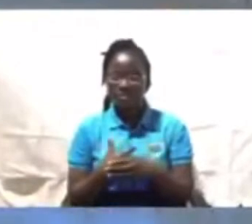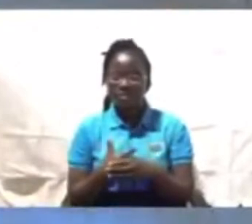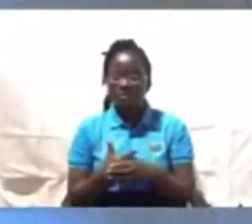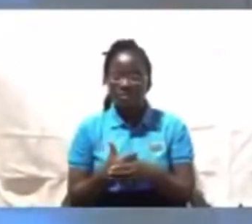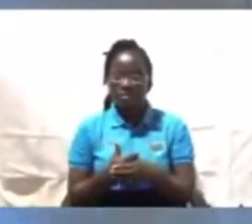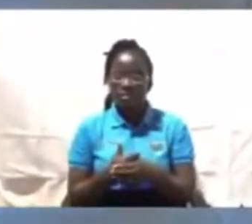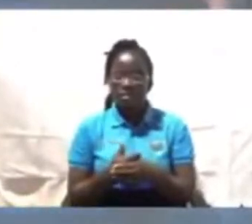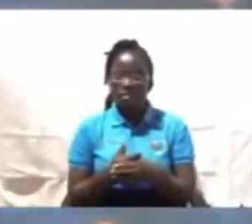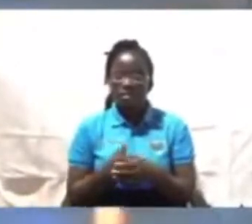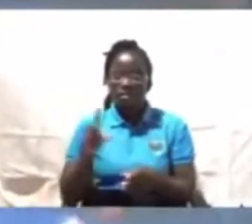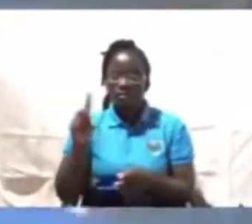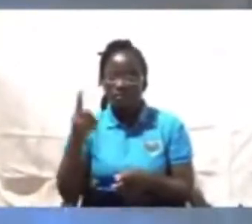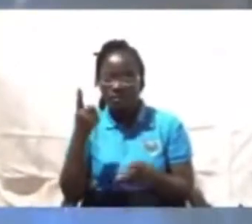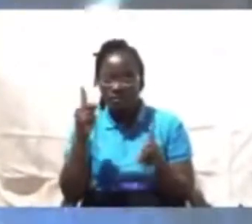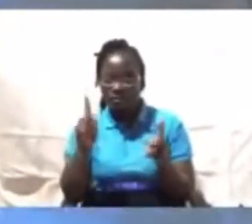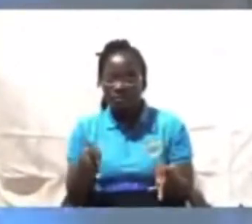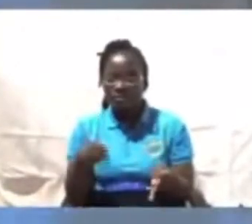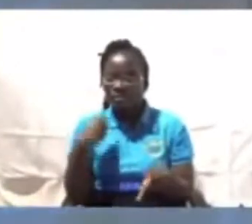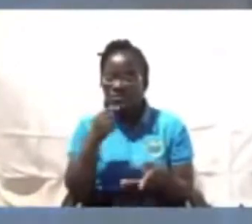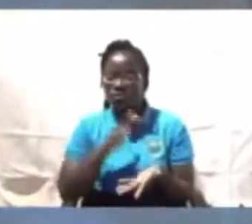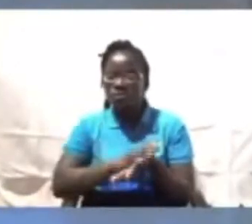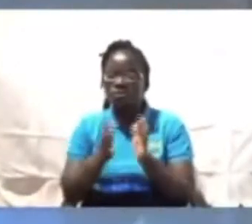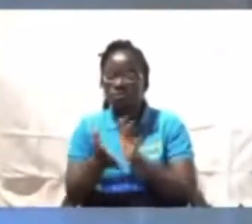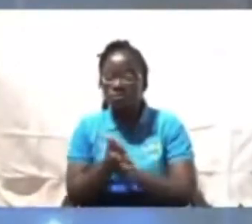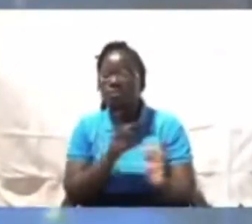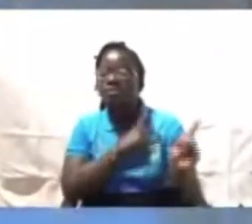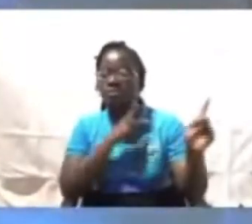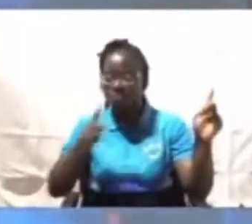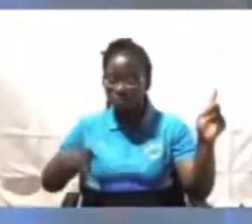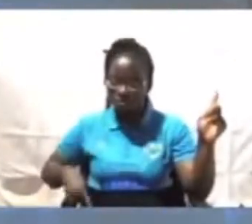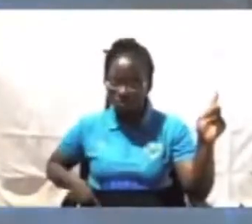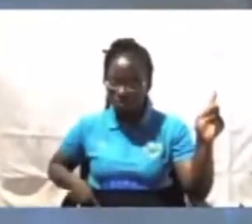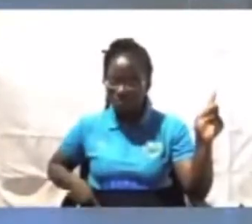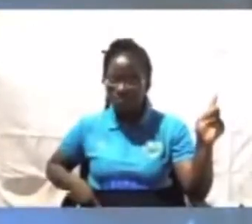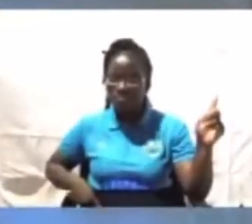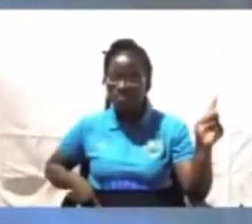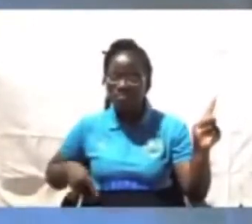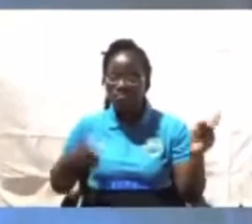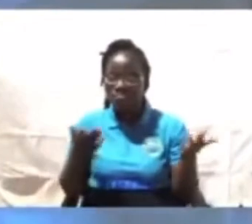a omufo na aka abetumi no o 5 no